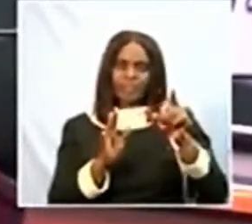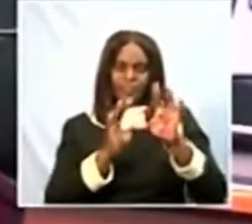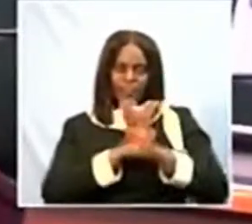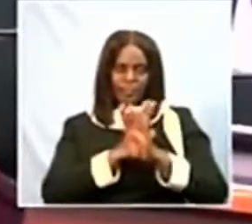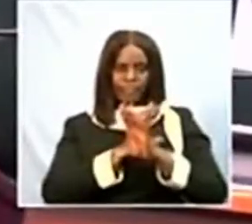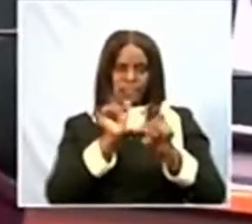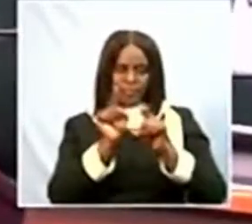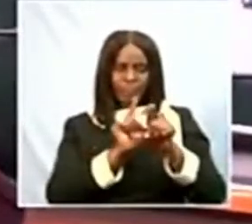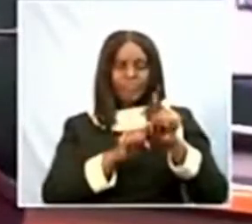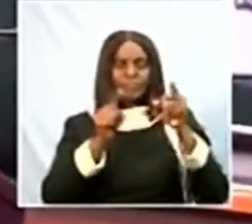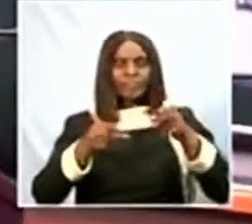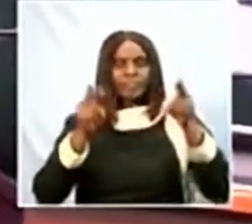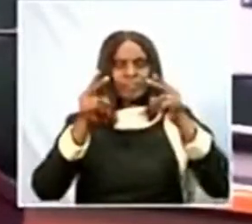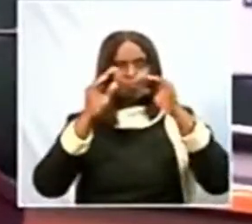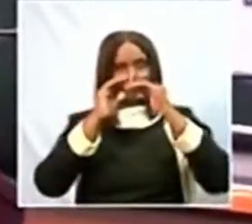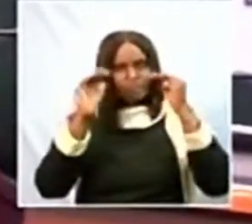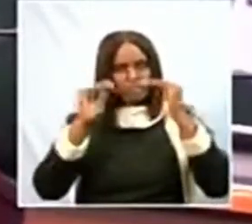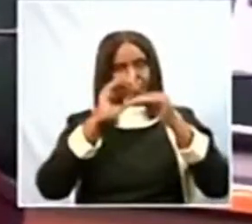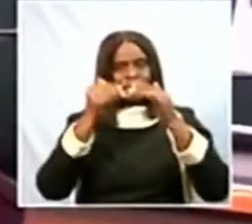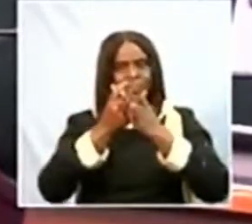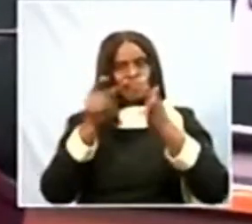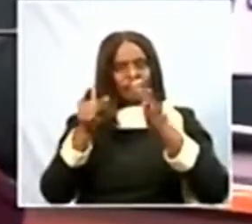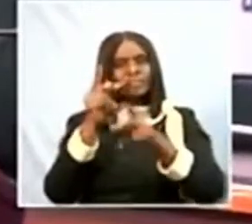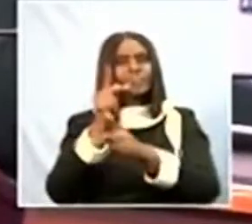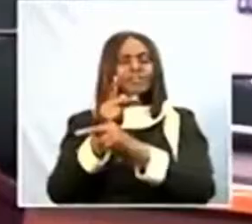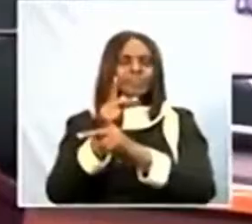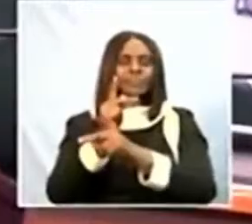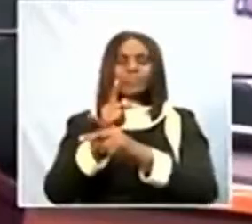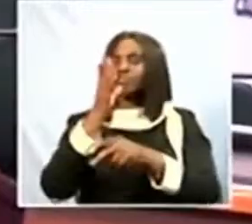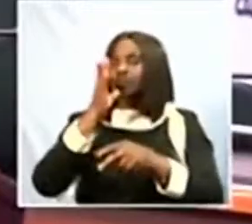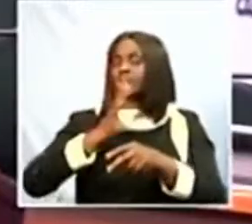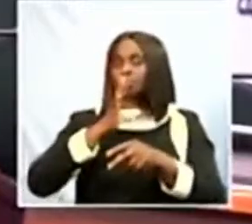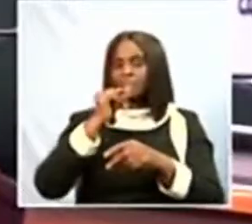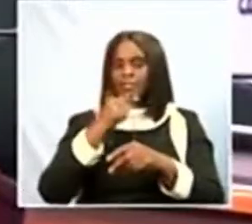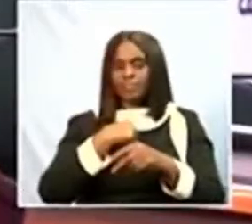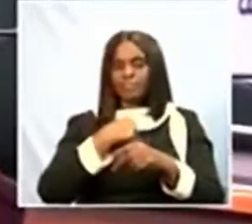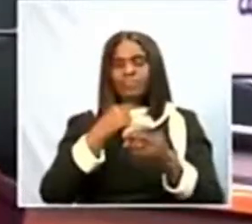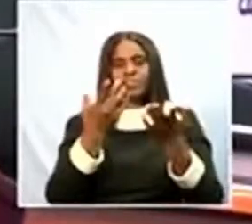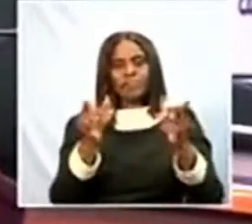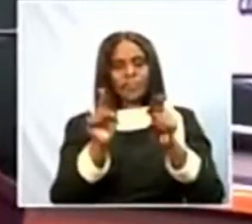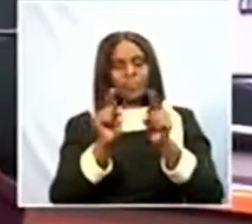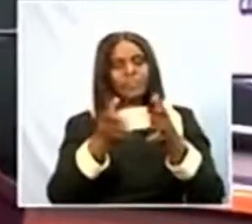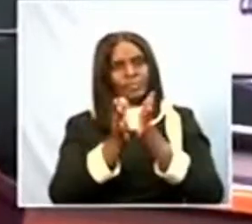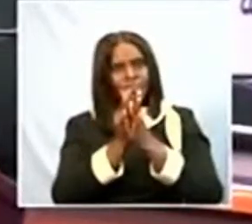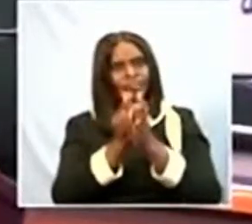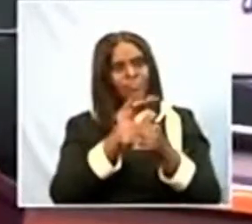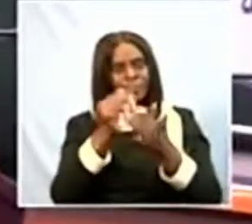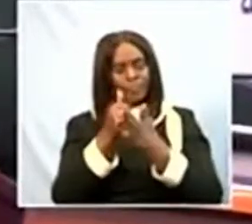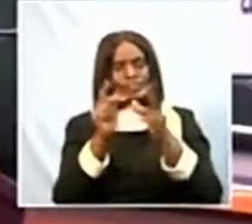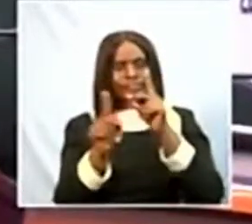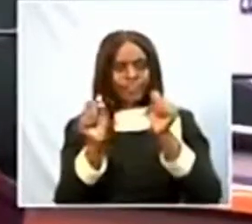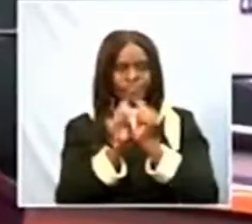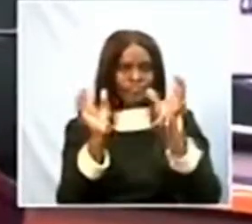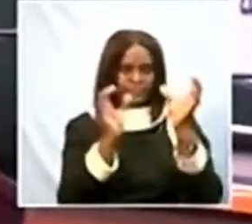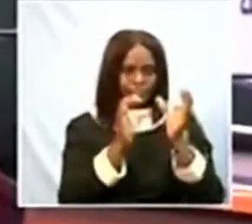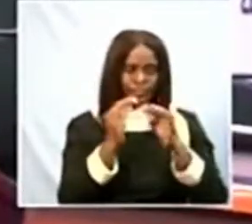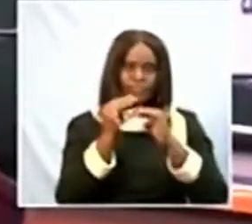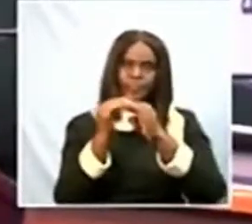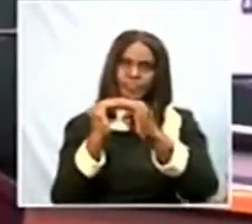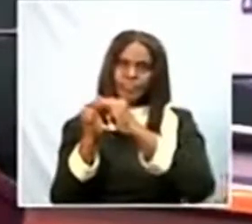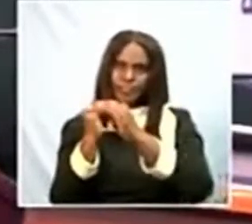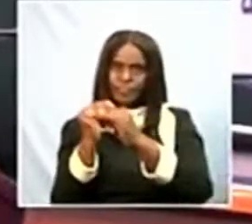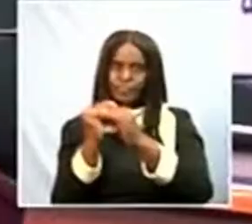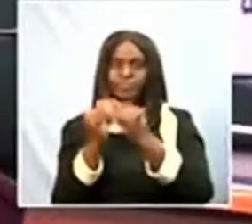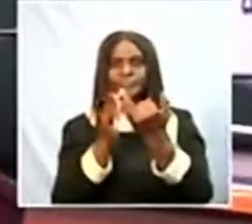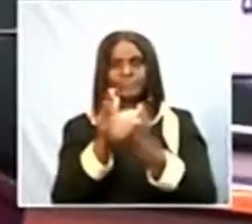Zambia is highly recognized by the vegetation that we uphold. Madam Speaker, allow me to forge ahead to urging the general public at the community level